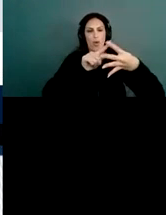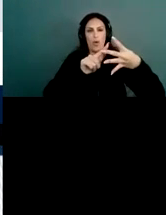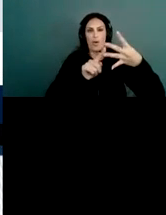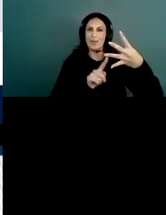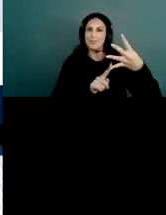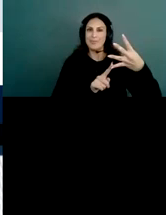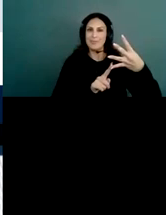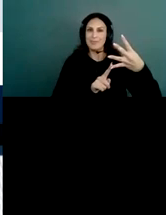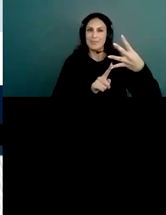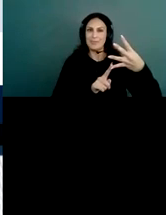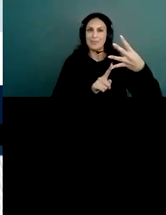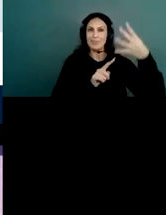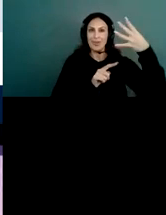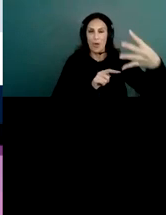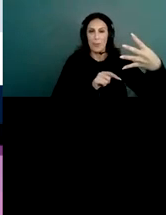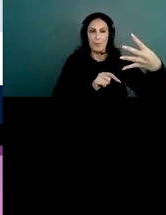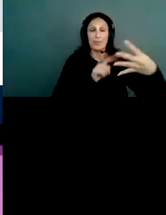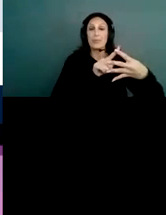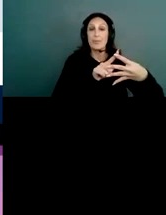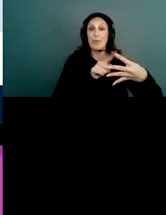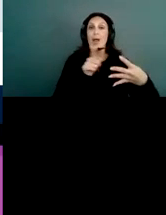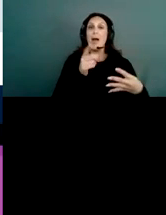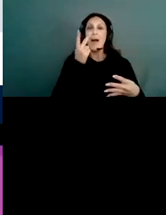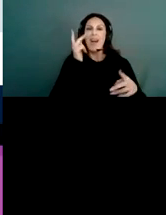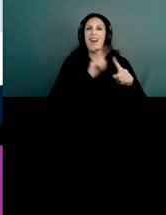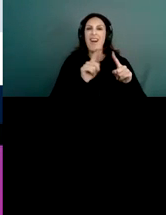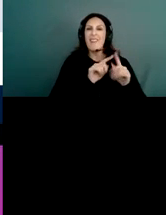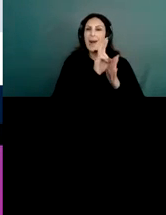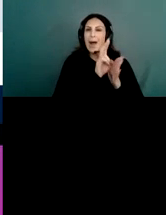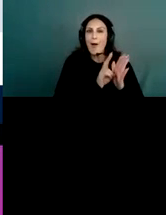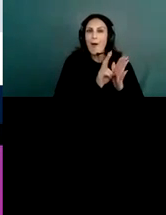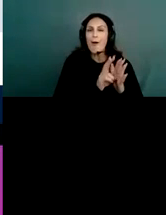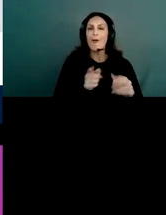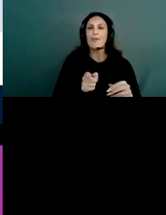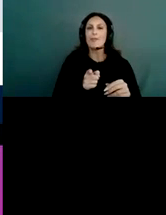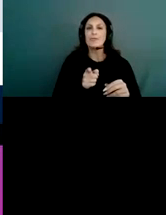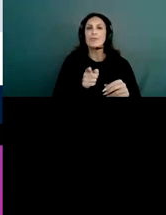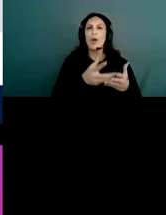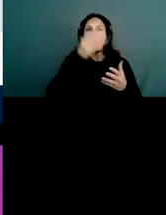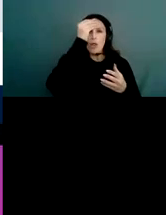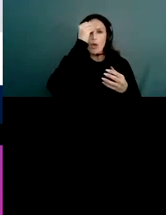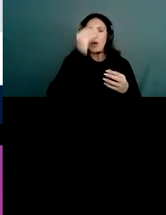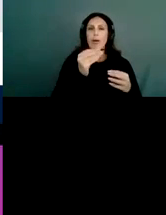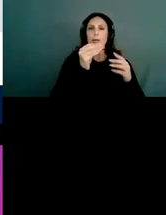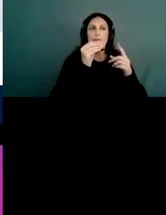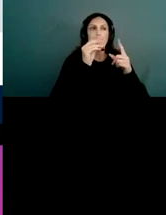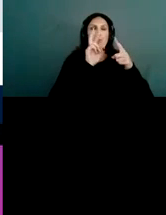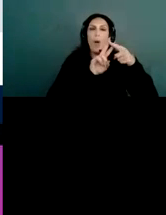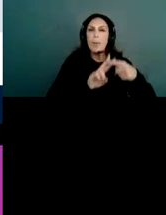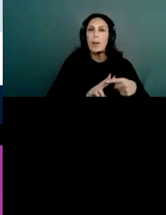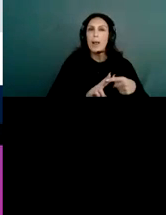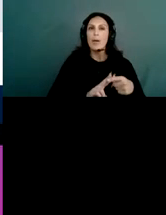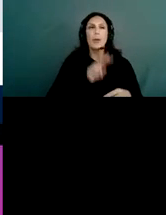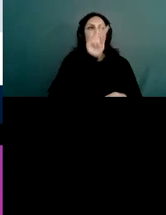activity, students see videos to draw them into the activity, pre-learn vocabulary, read, and answer questions